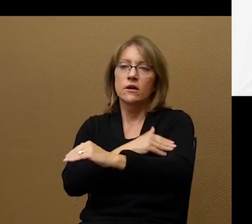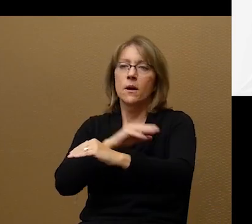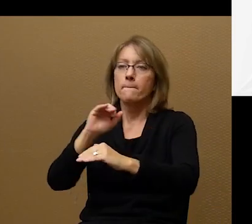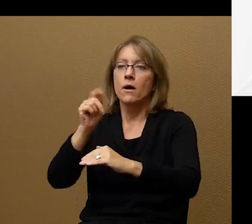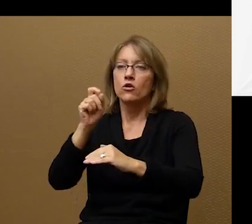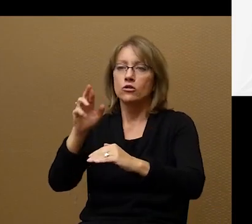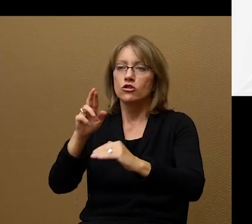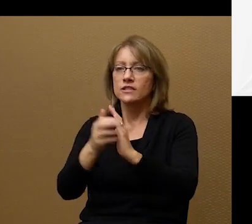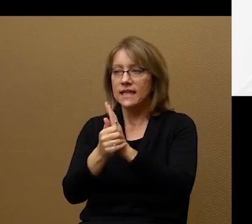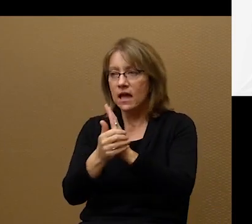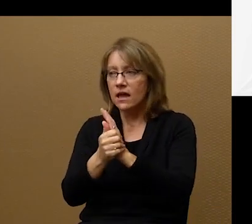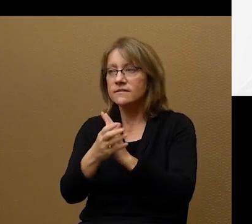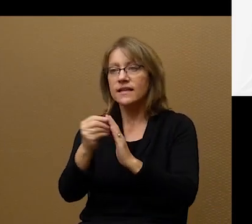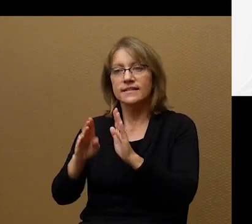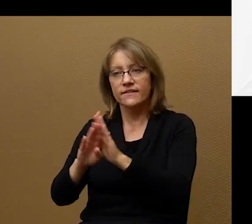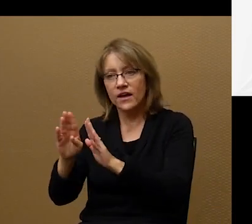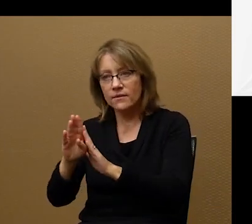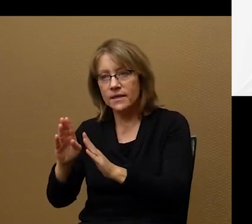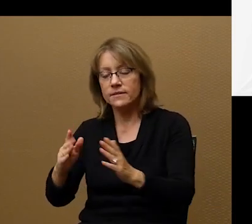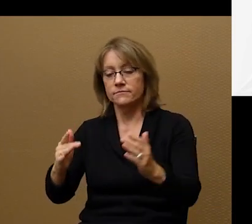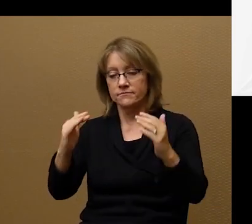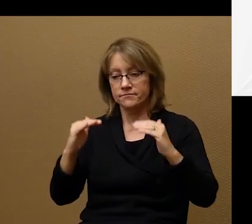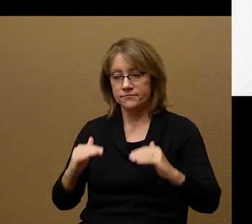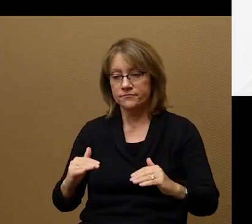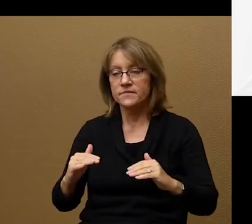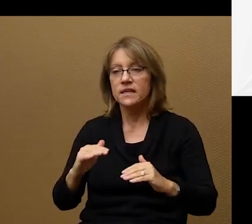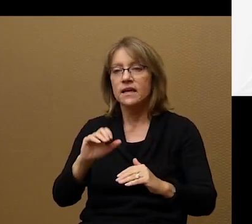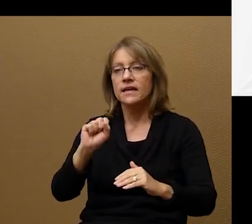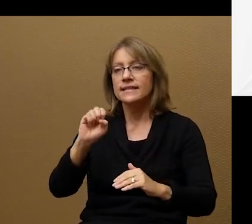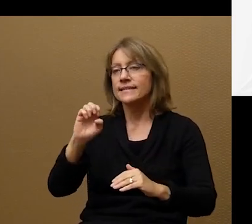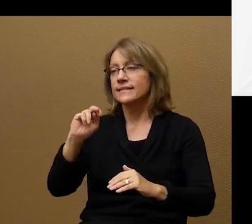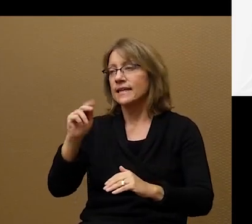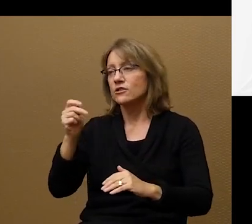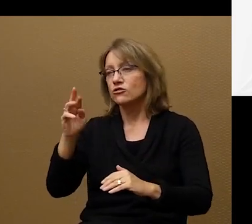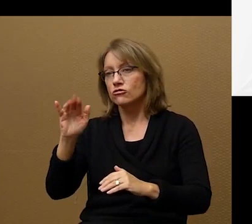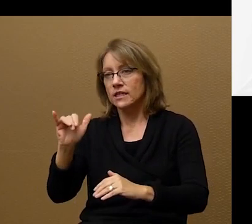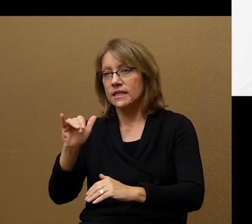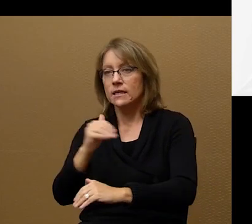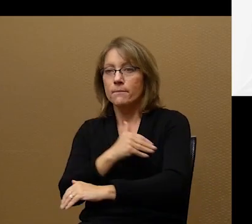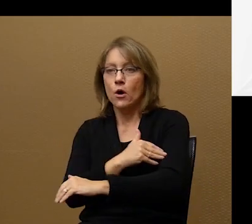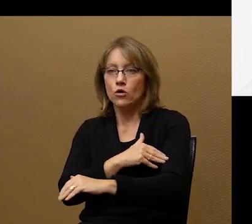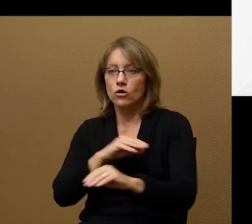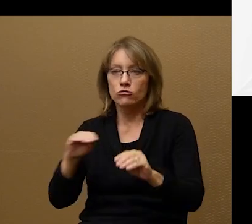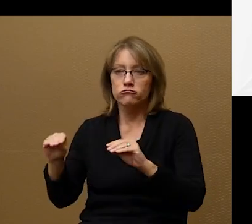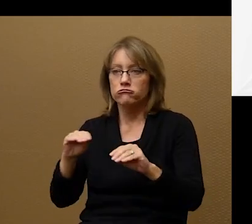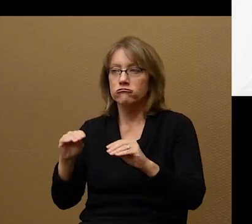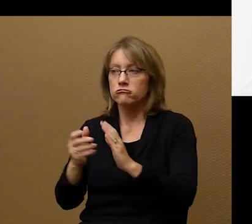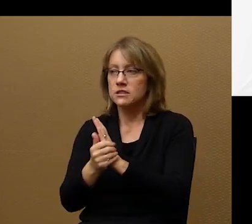and our development. Below that is our sensory motor skills.